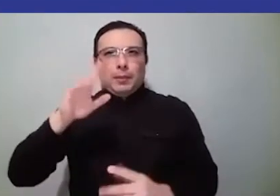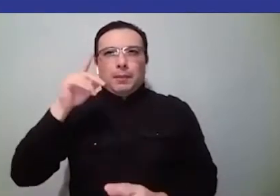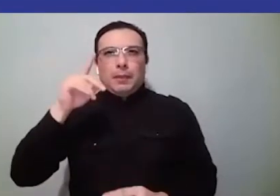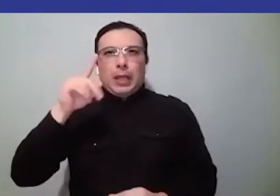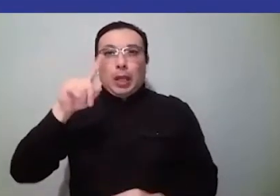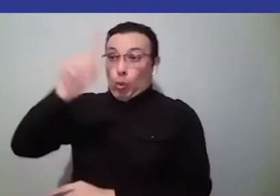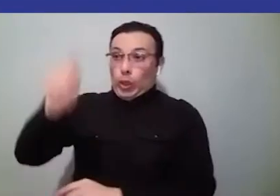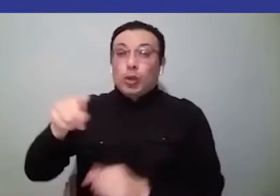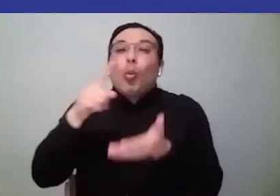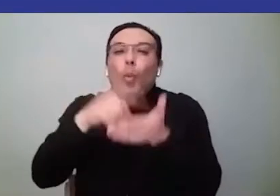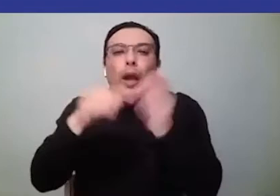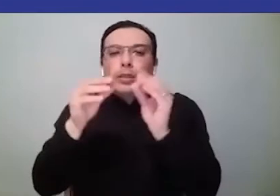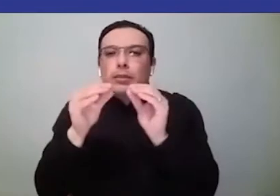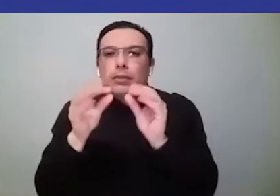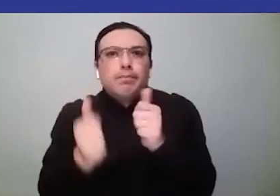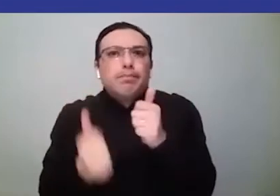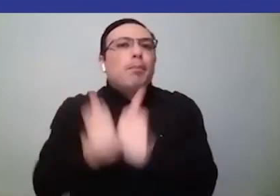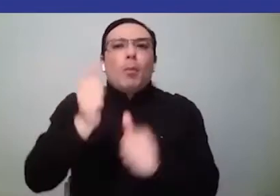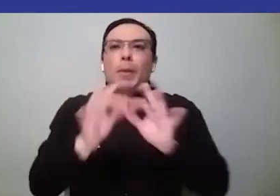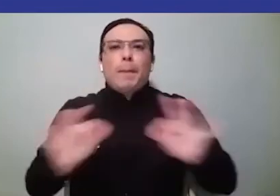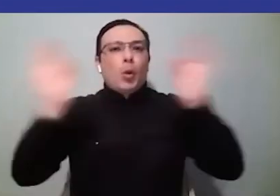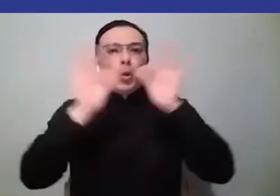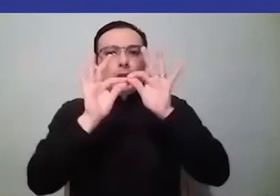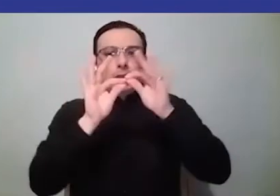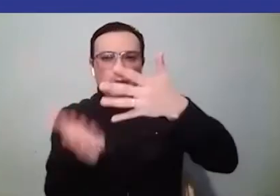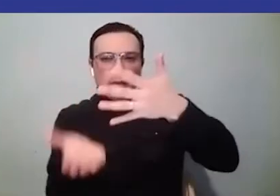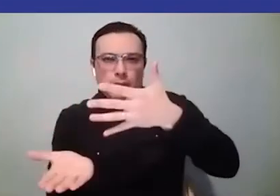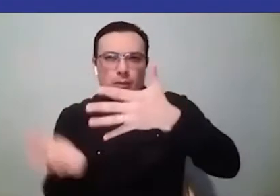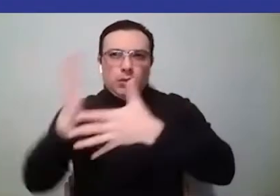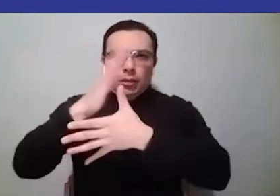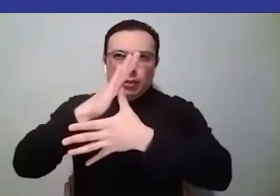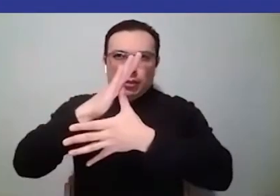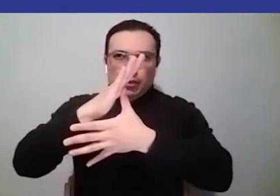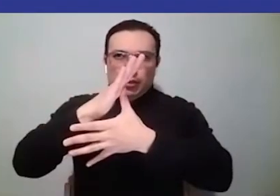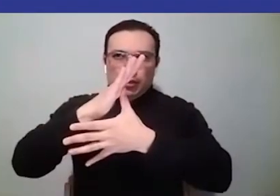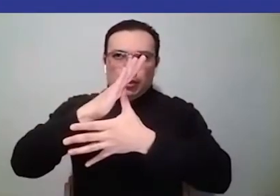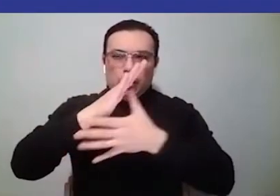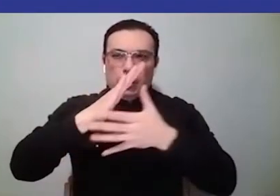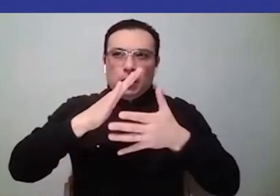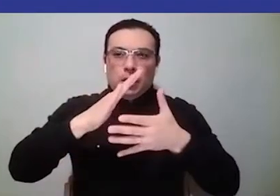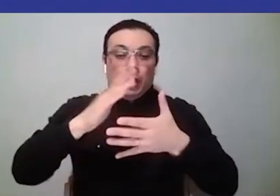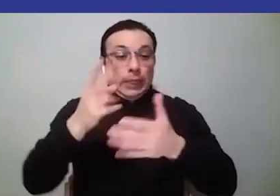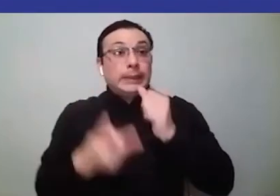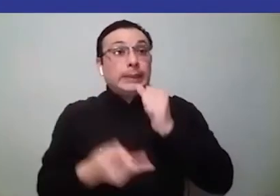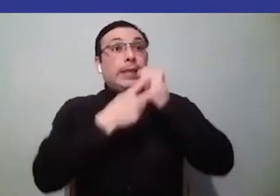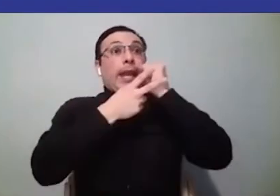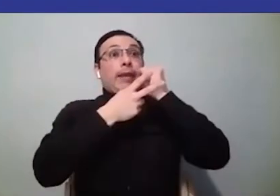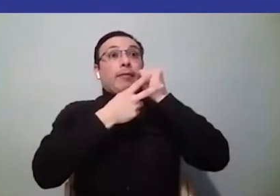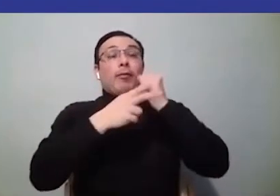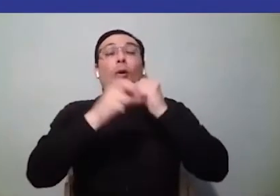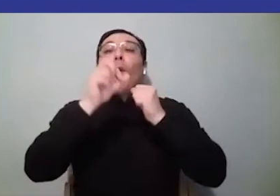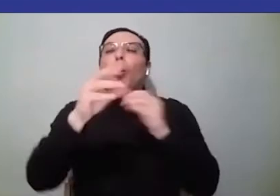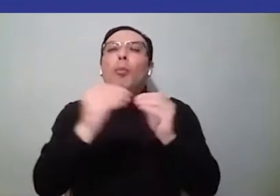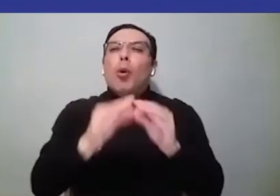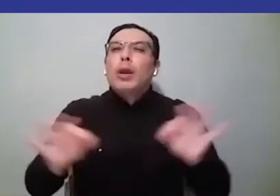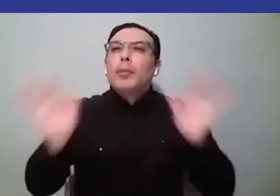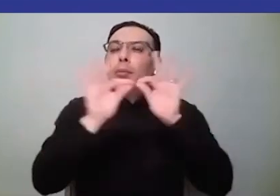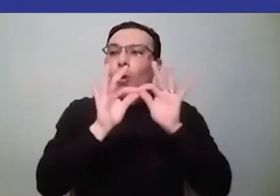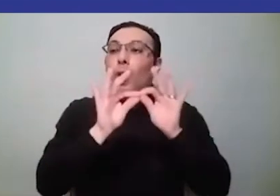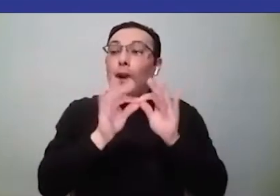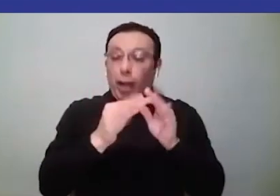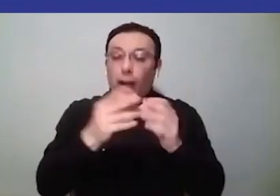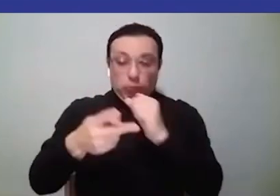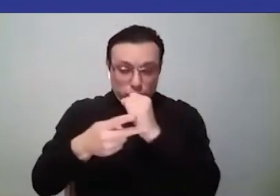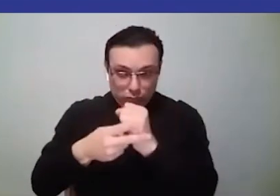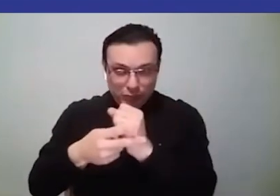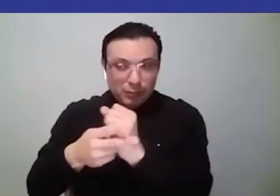to create that pathway for homecoming, as you say? And what is the home concept of home as related to